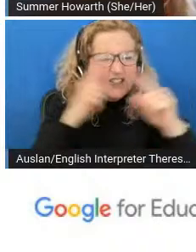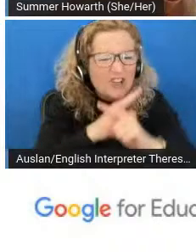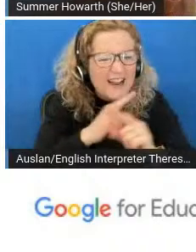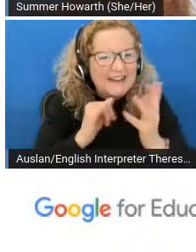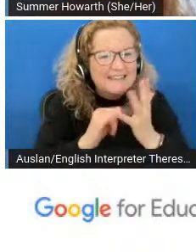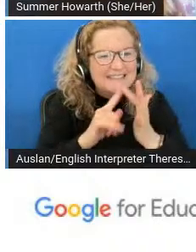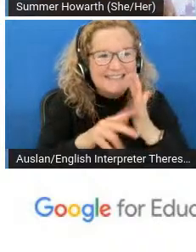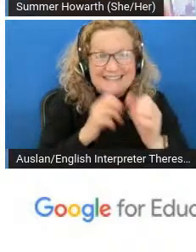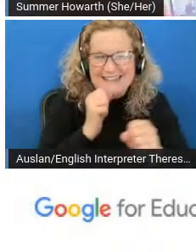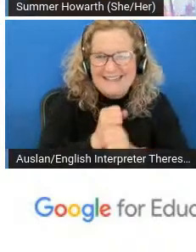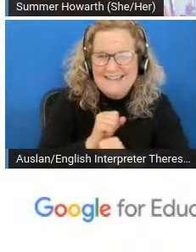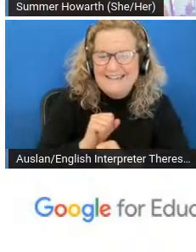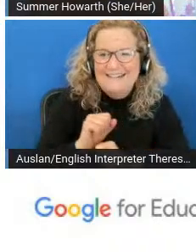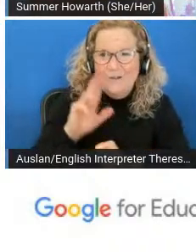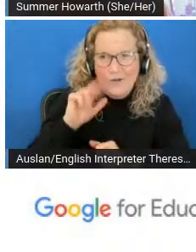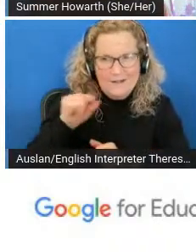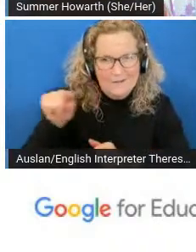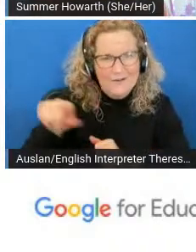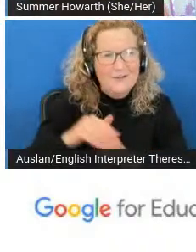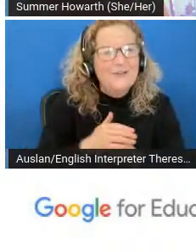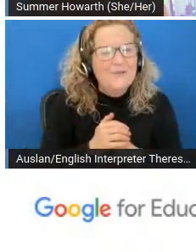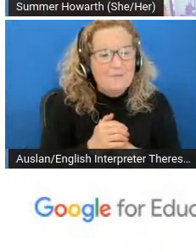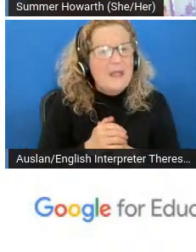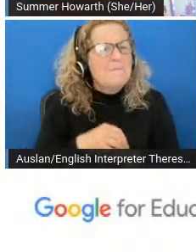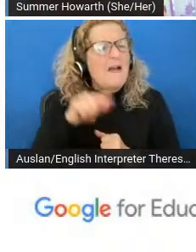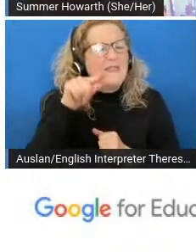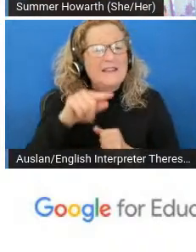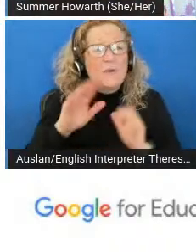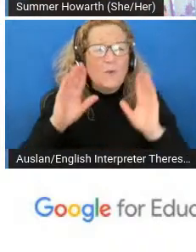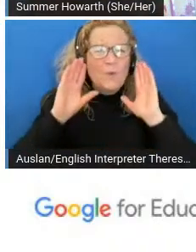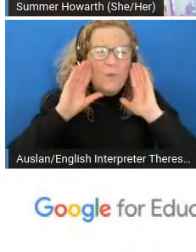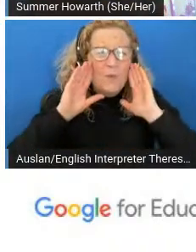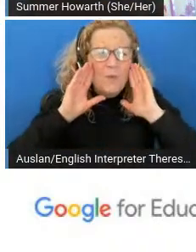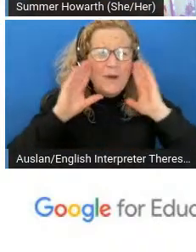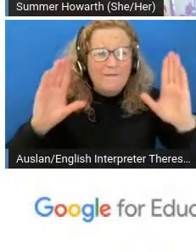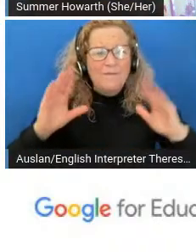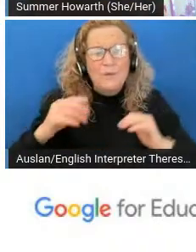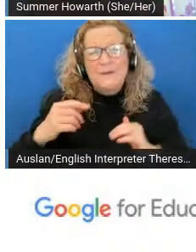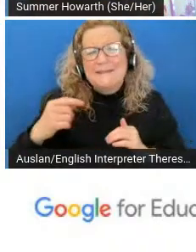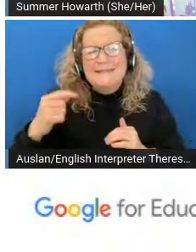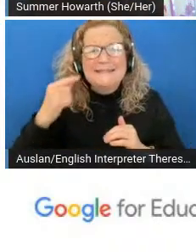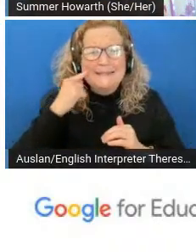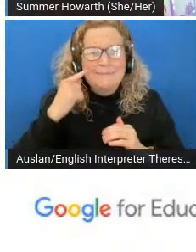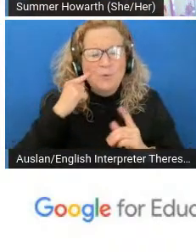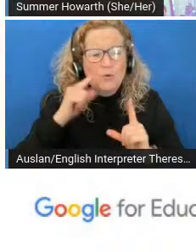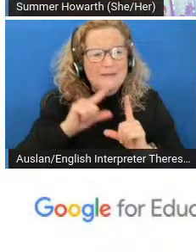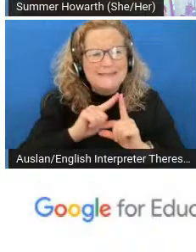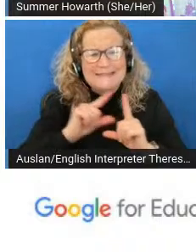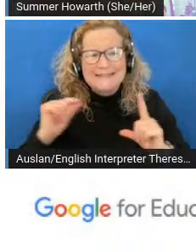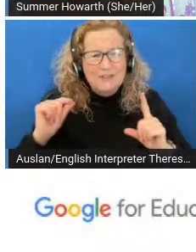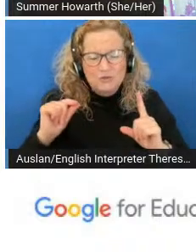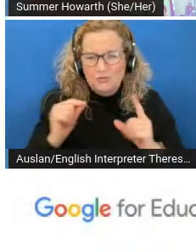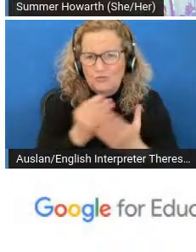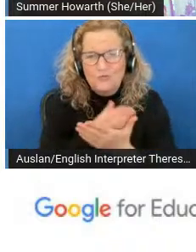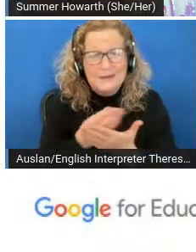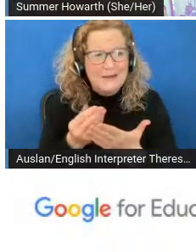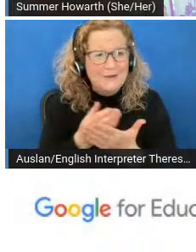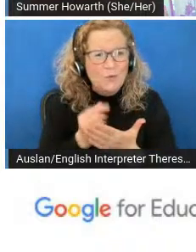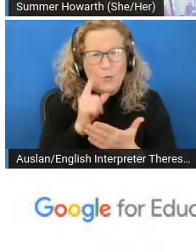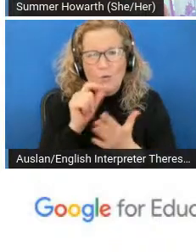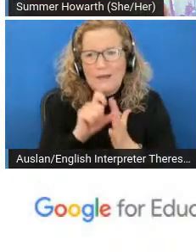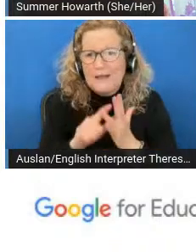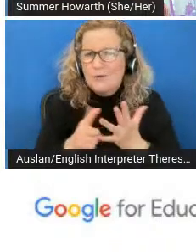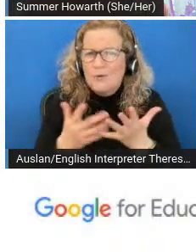temperatures. But this is a wonderful, simple digital resource that you can share with people. You can do tons of other stuff. If you want to